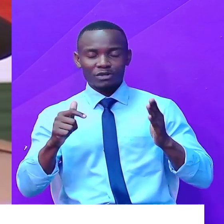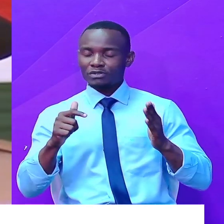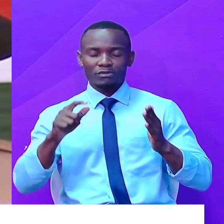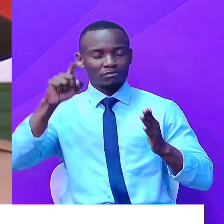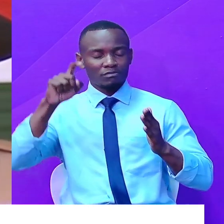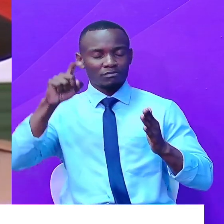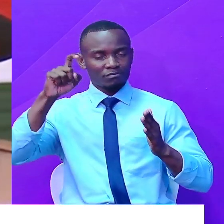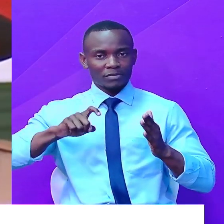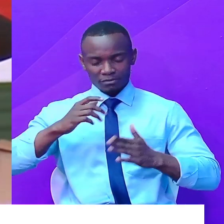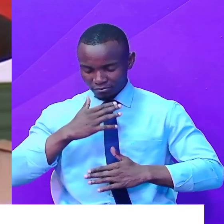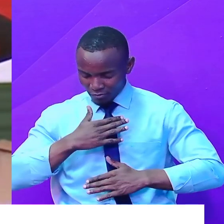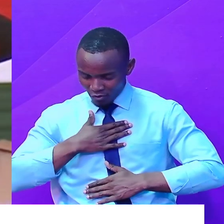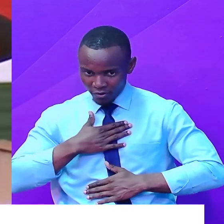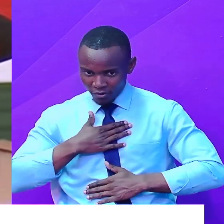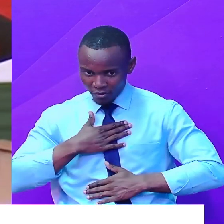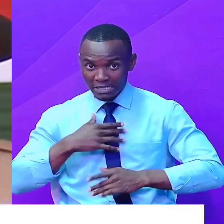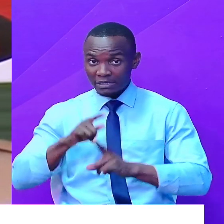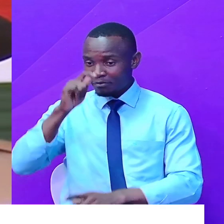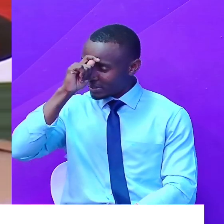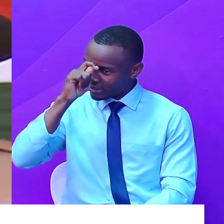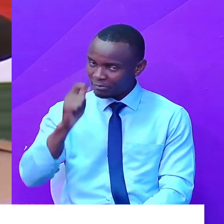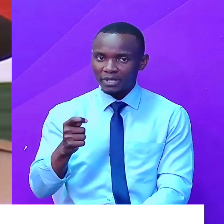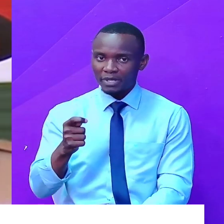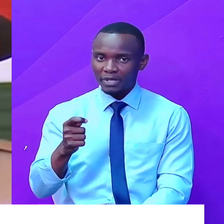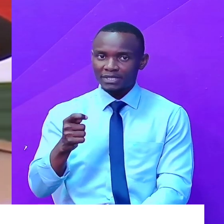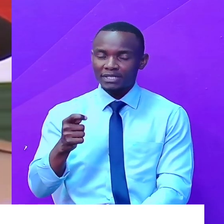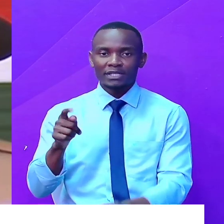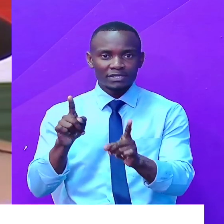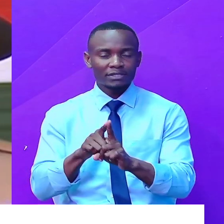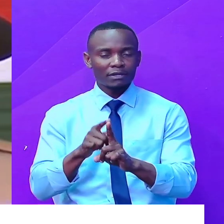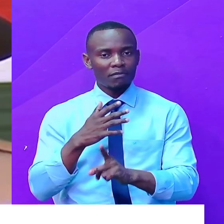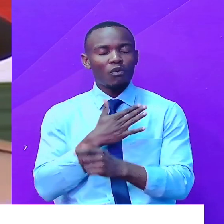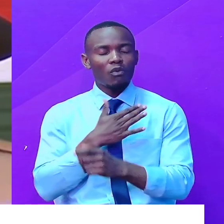They deserve our respect. They deserve our admiration.